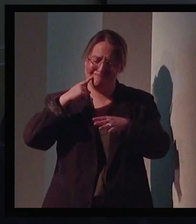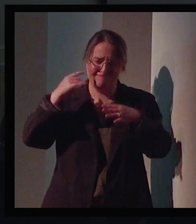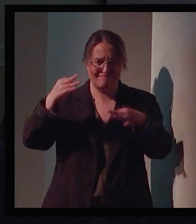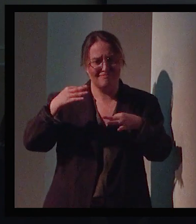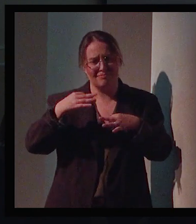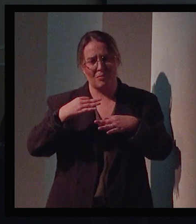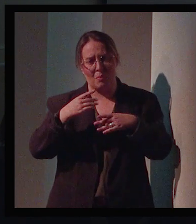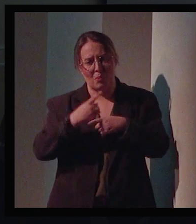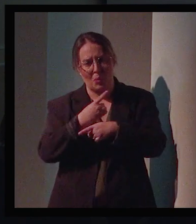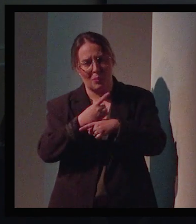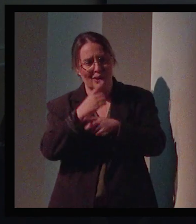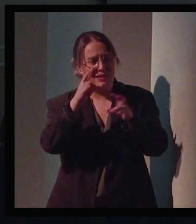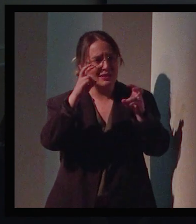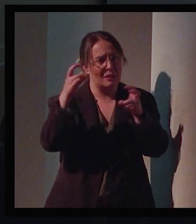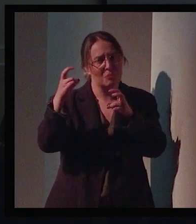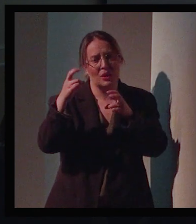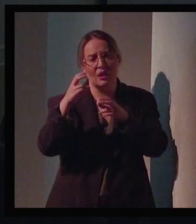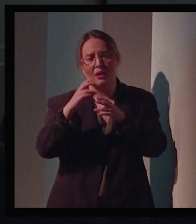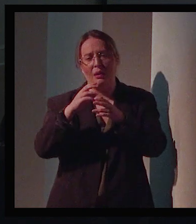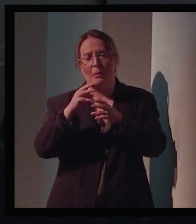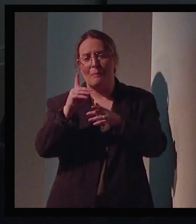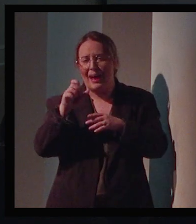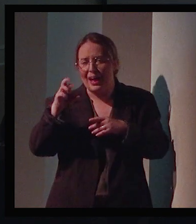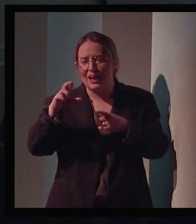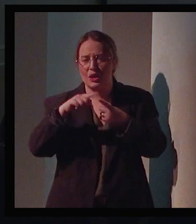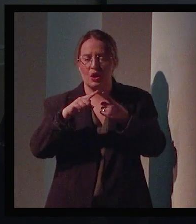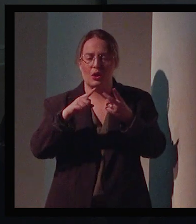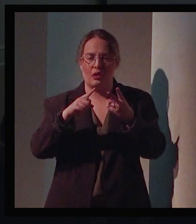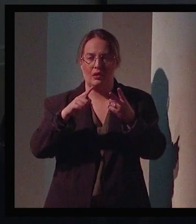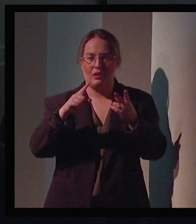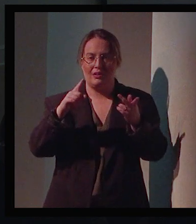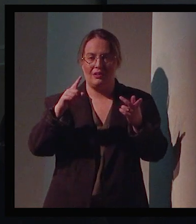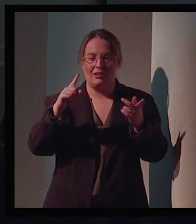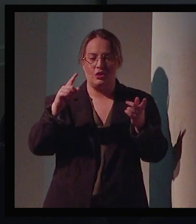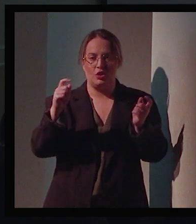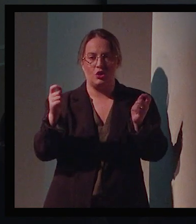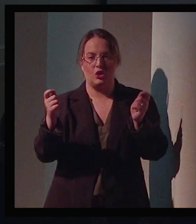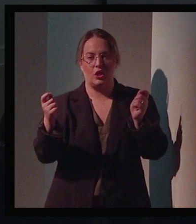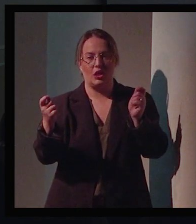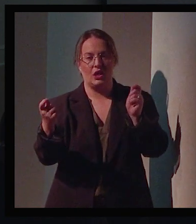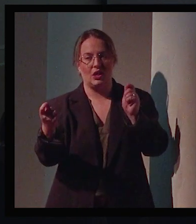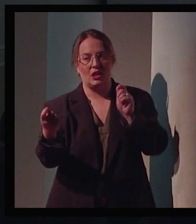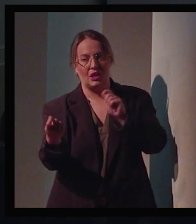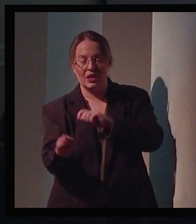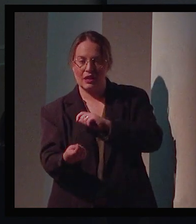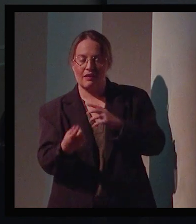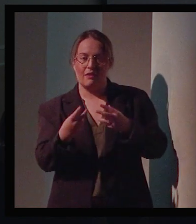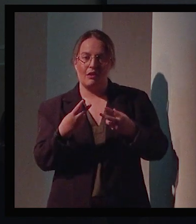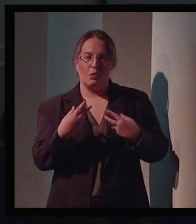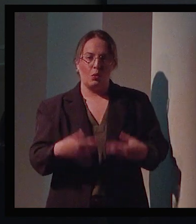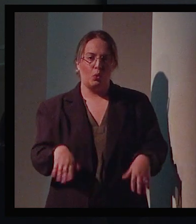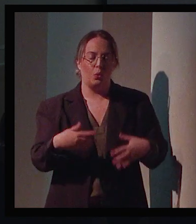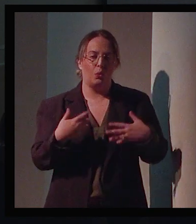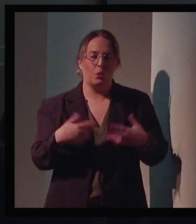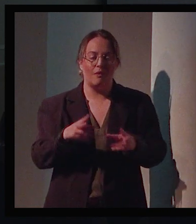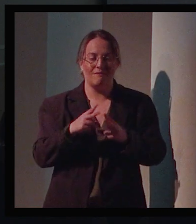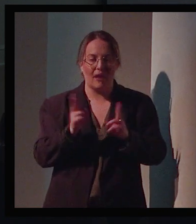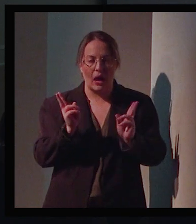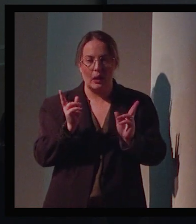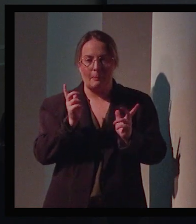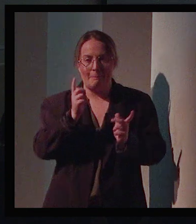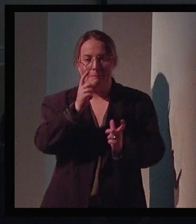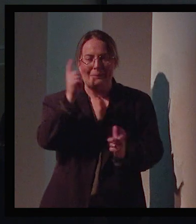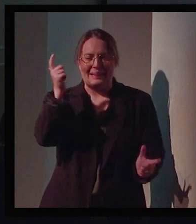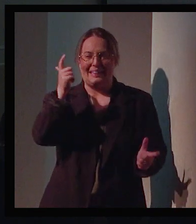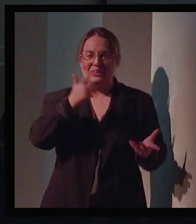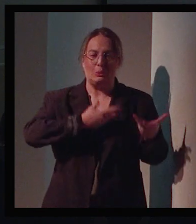and traditional forms of patronage began to erode. This was a time of tremendous social change that, among